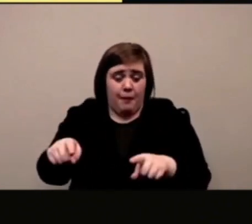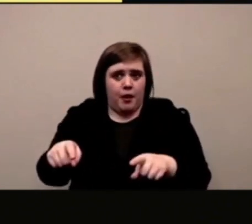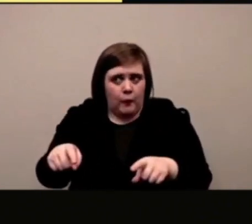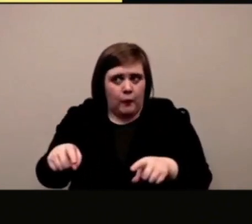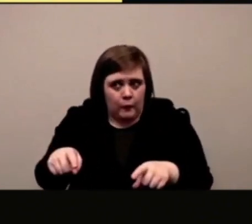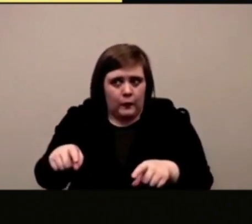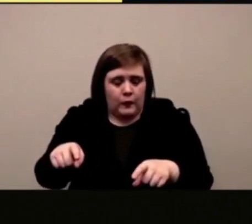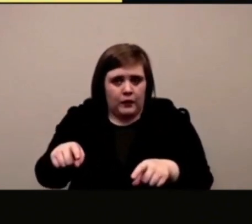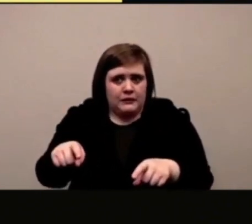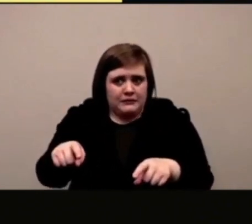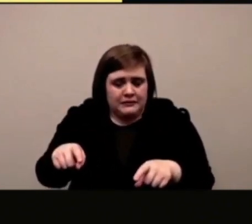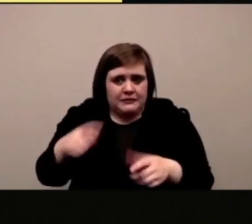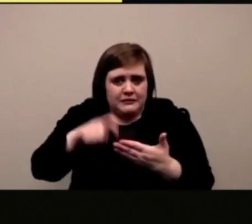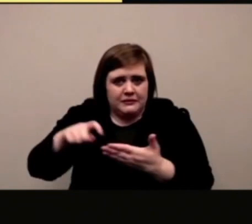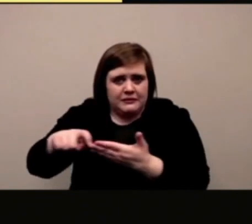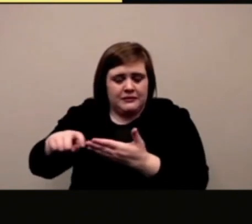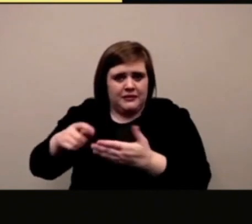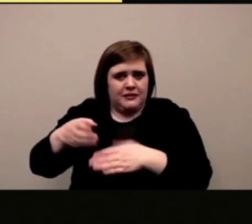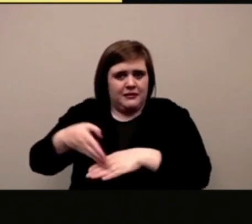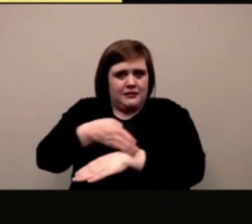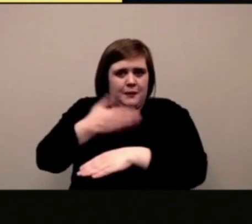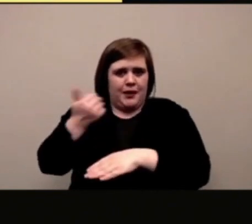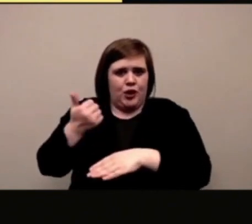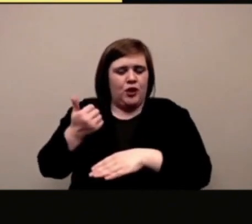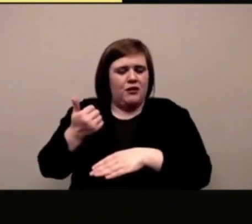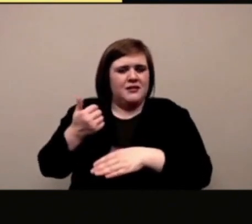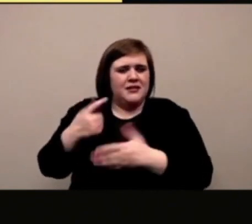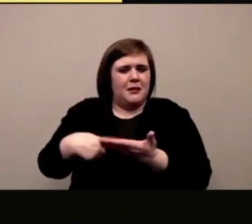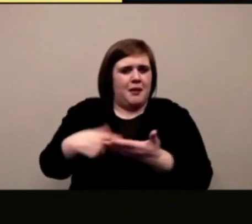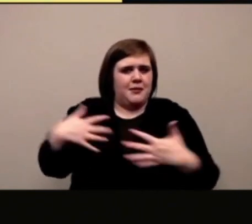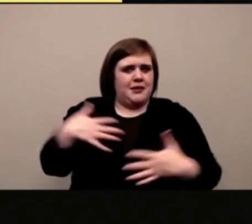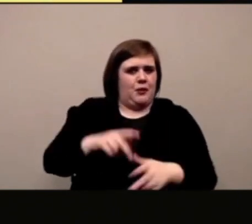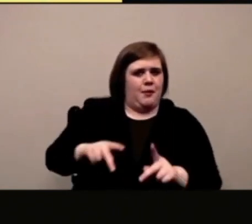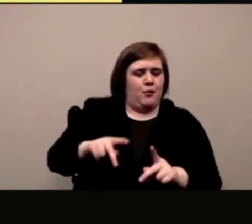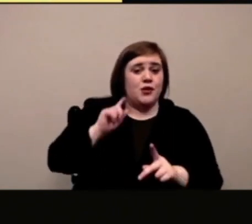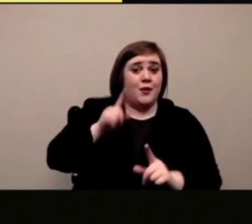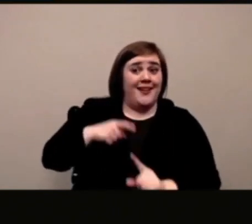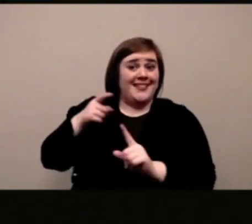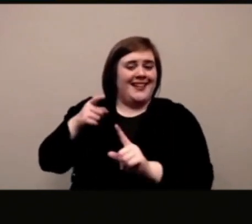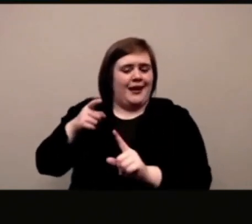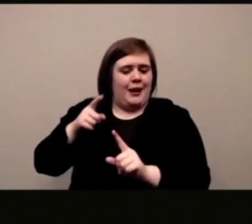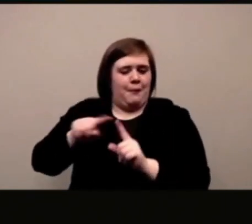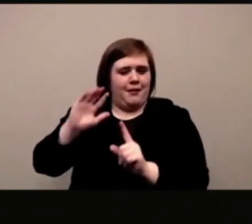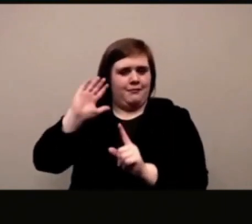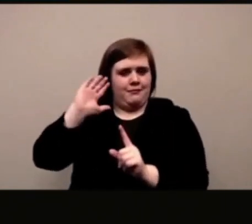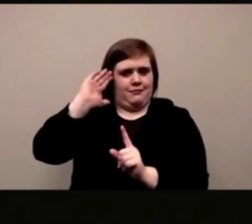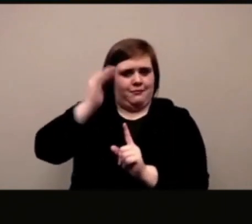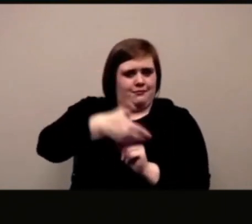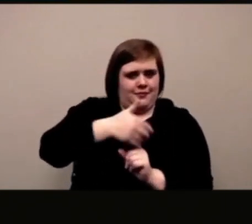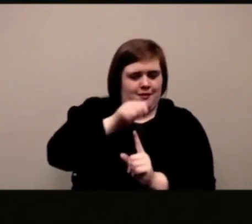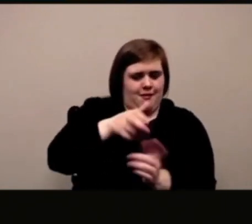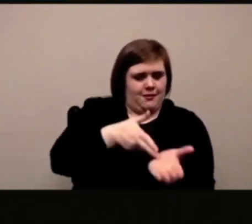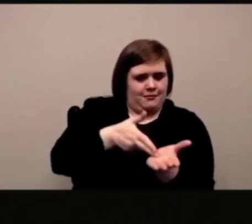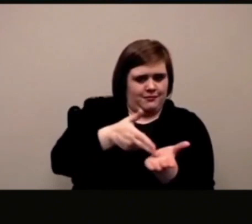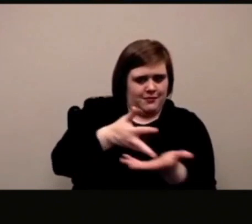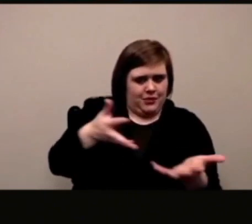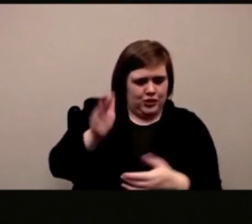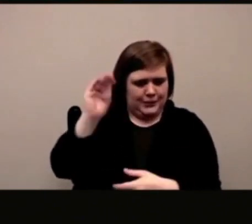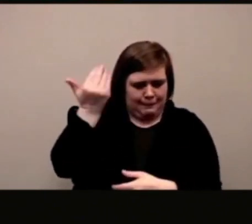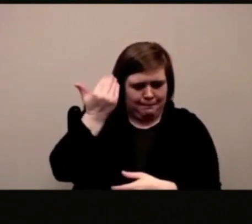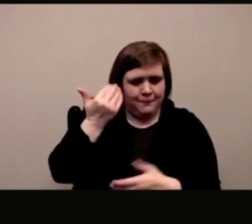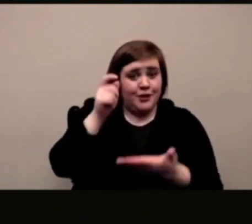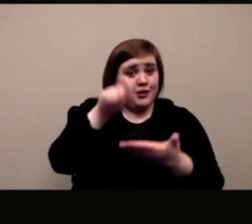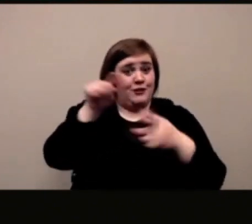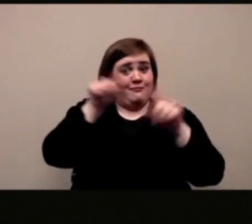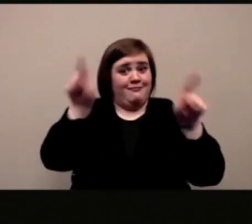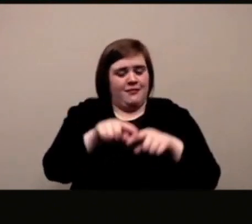again, that intent was not as genuine as it appeared. Yeah, I mean, you speaking of hurdles, I can speak